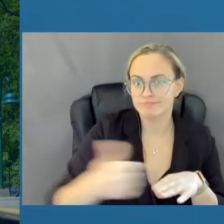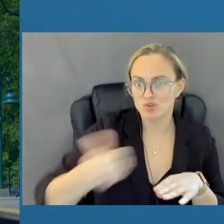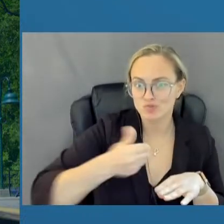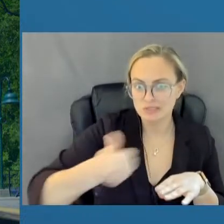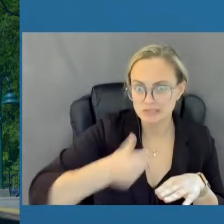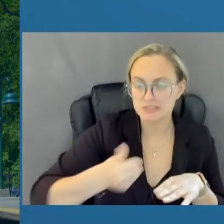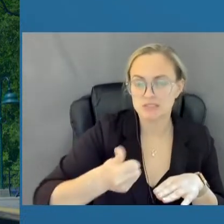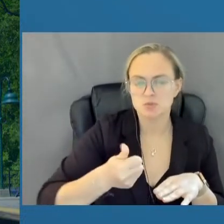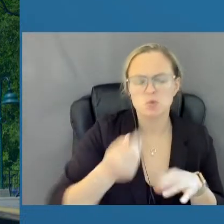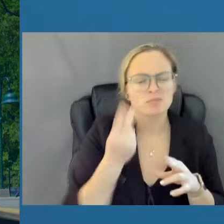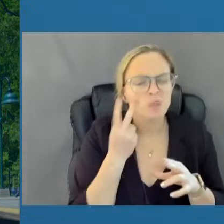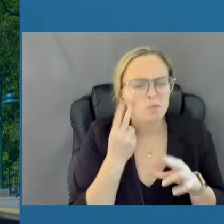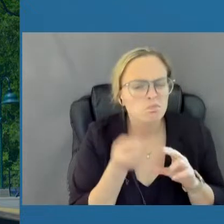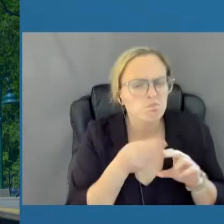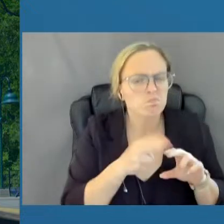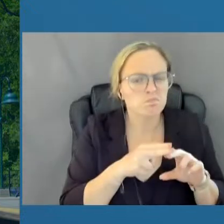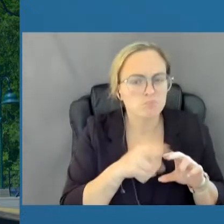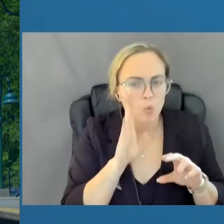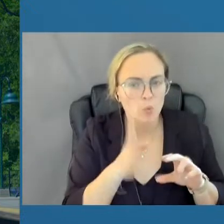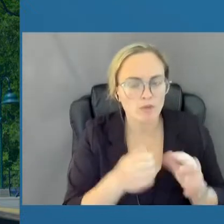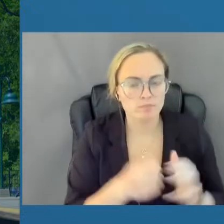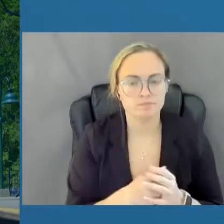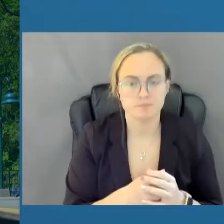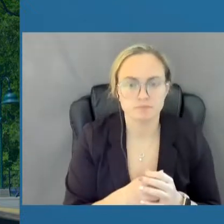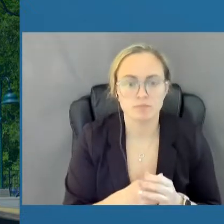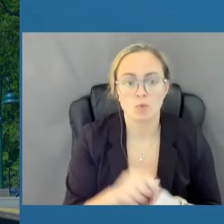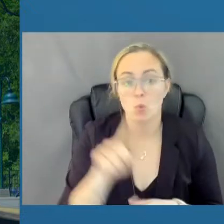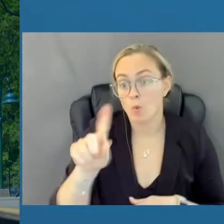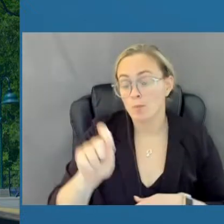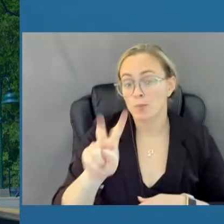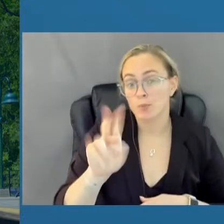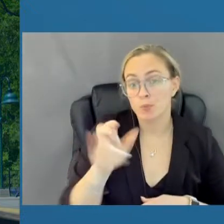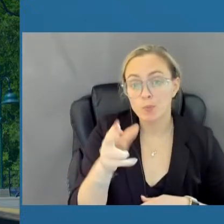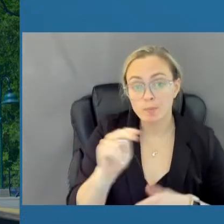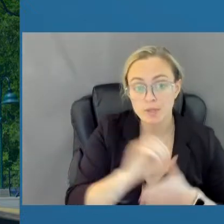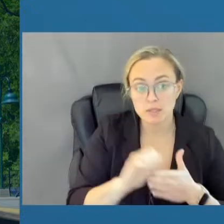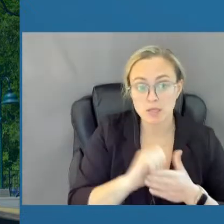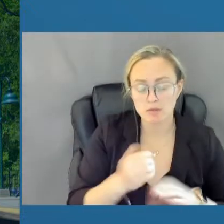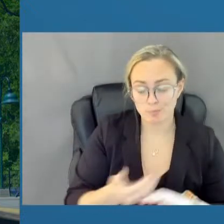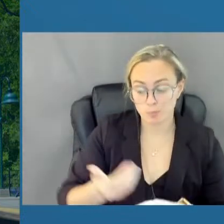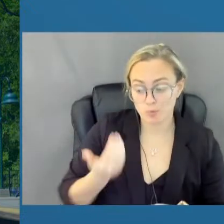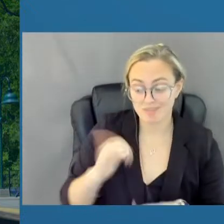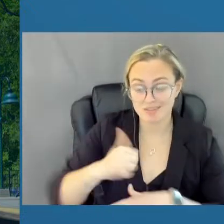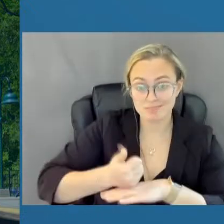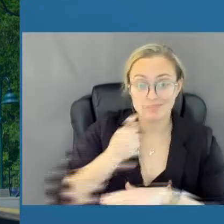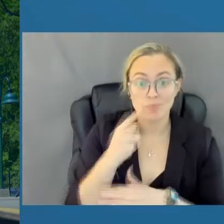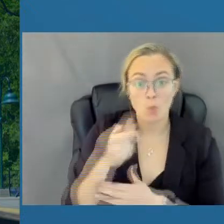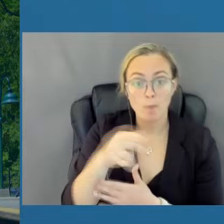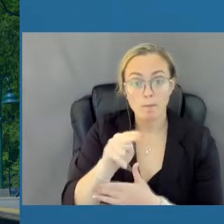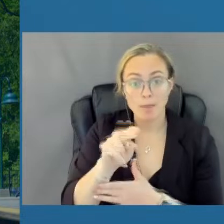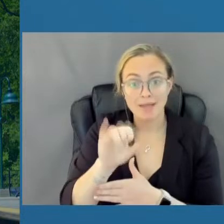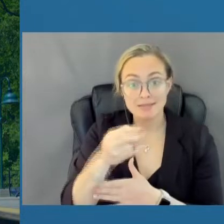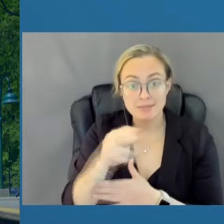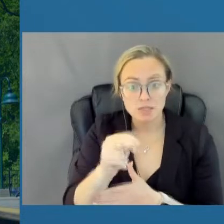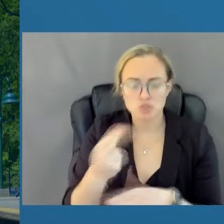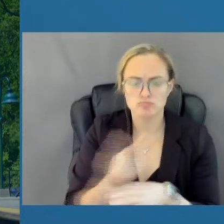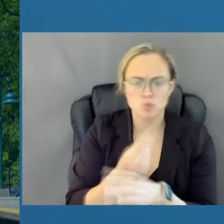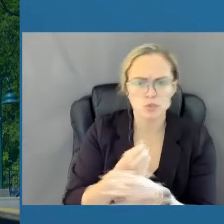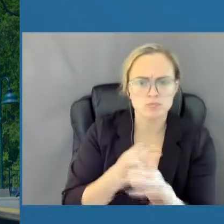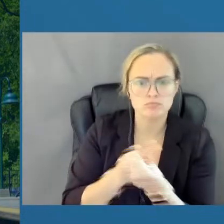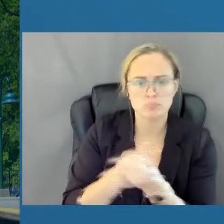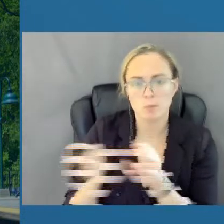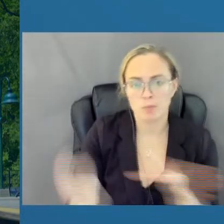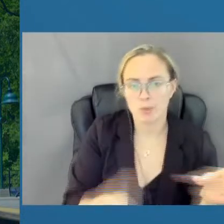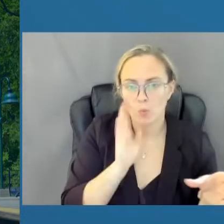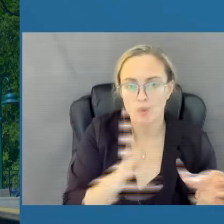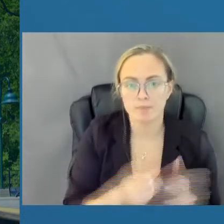increases. And we're taking the $1.2 billion previously allocated for Penn Station and using it to support this plan,